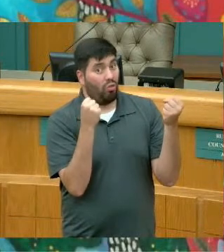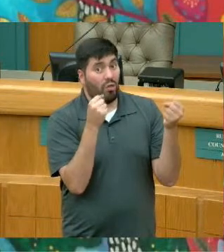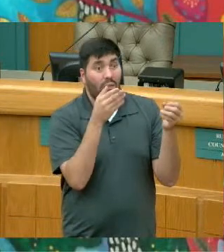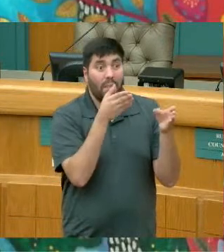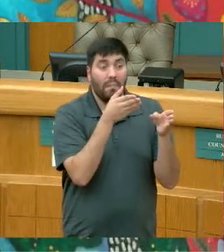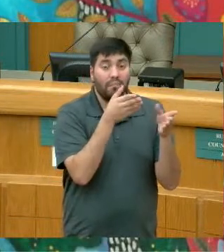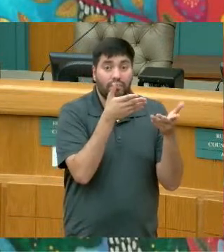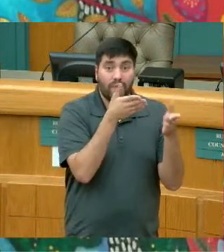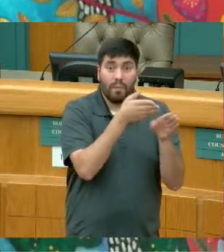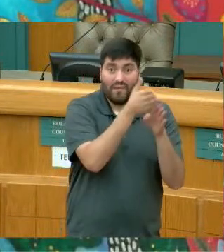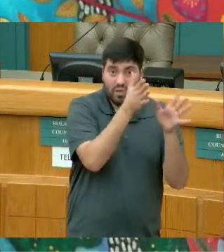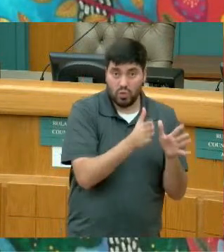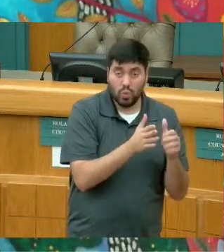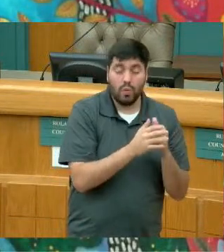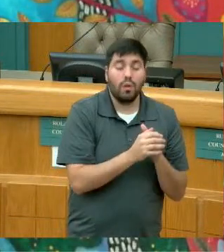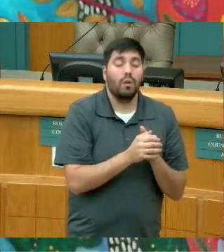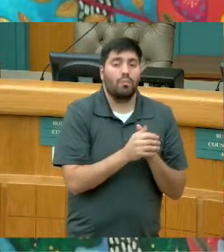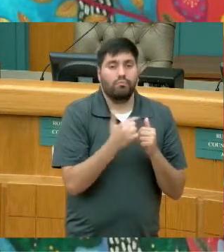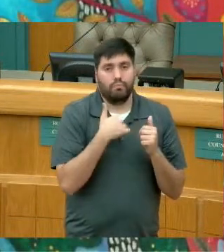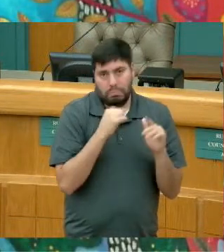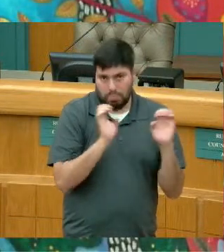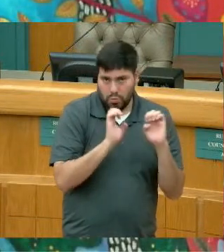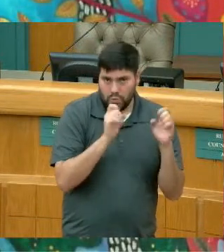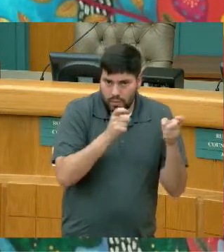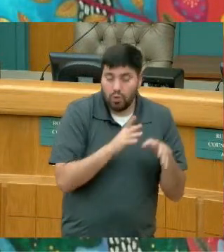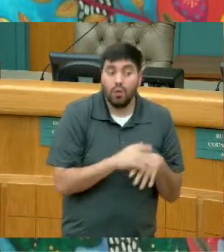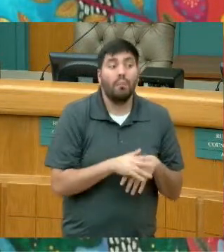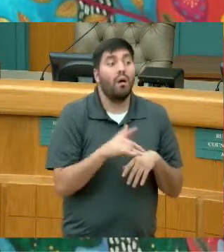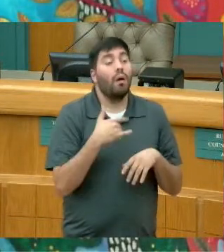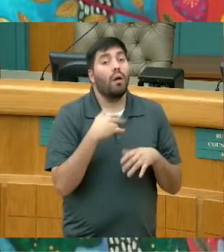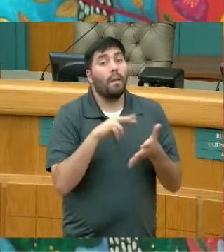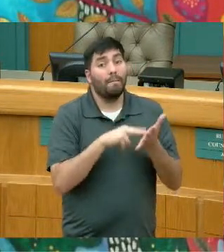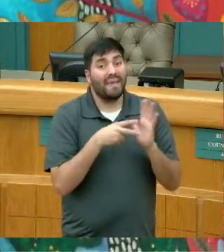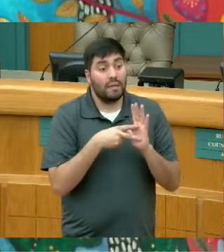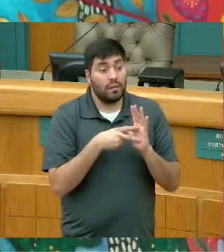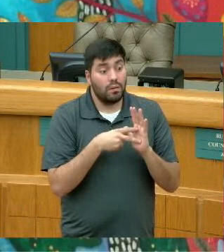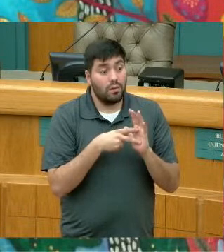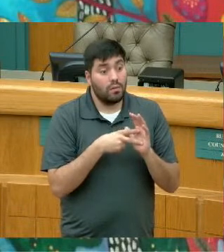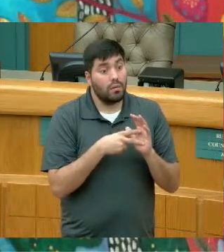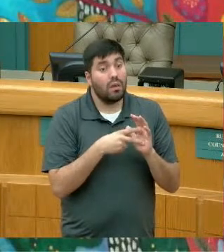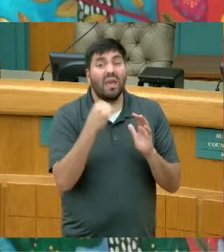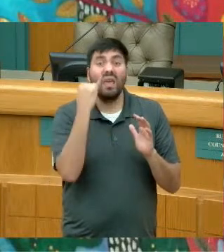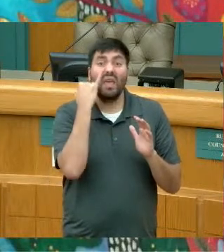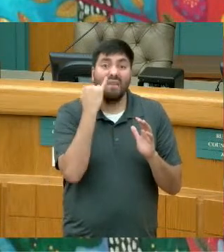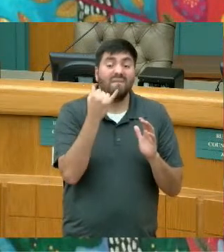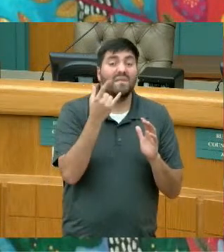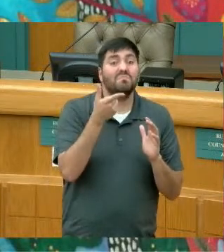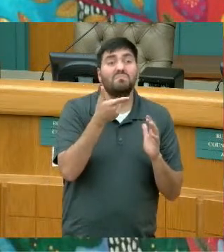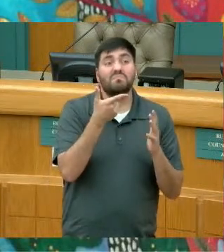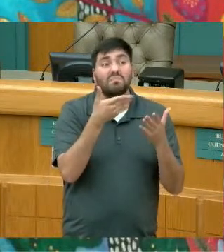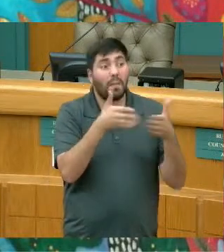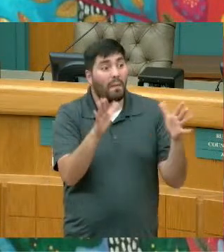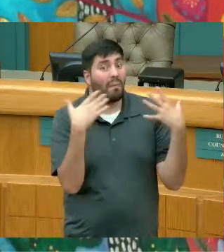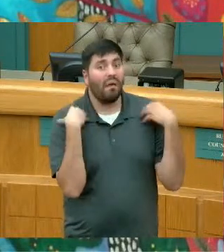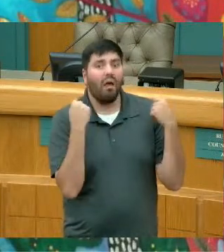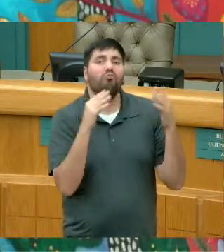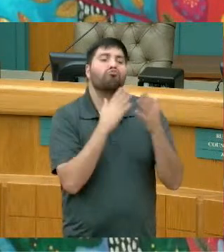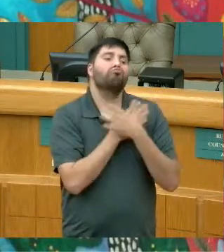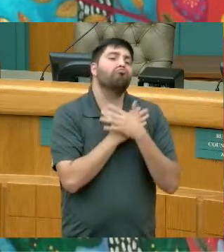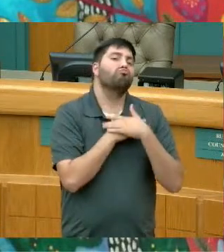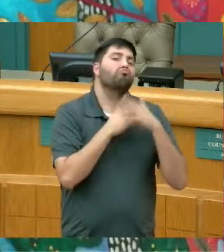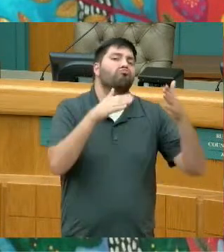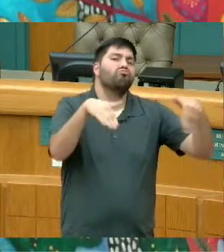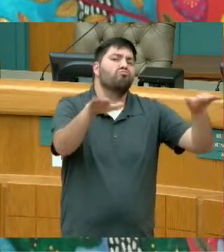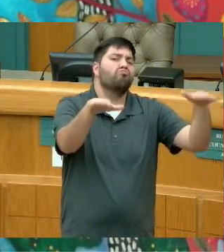sit as right now as an emergency manager. It would be irresponsible for any public health official to relax any measures that are